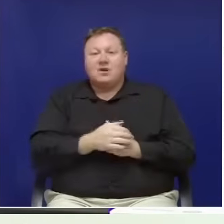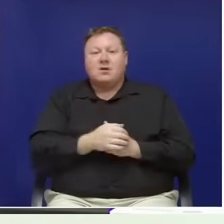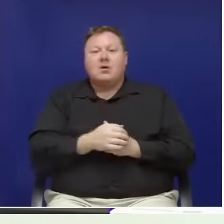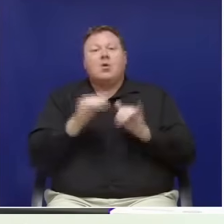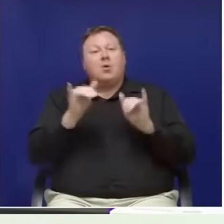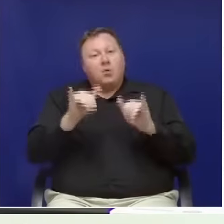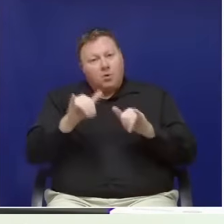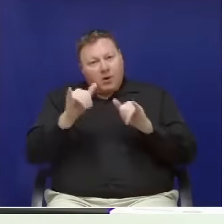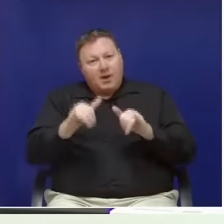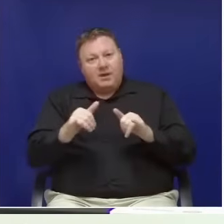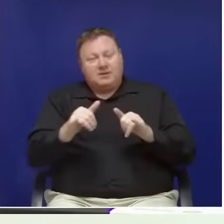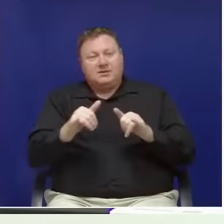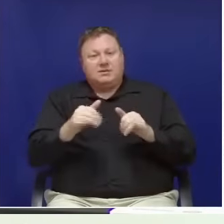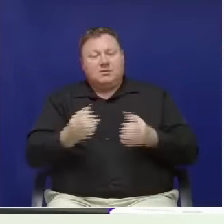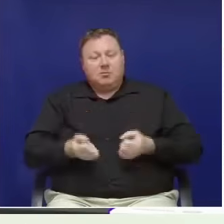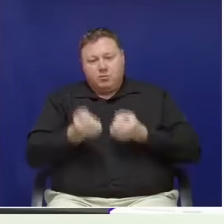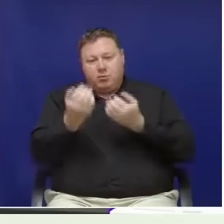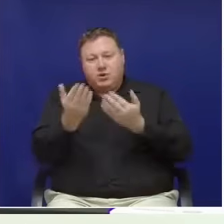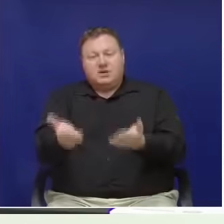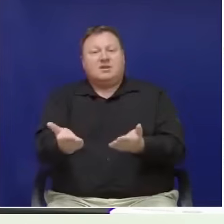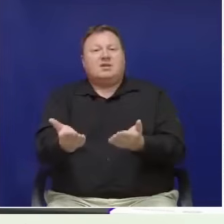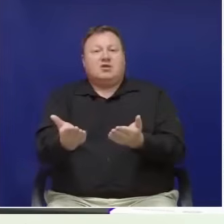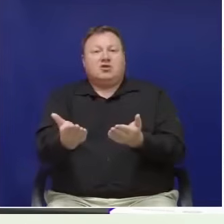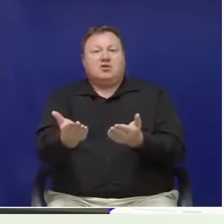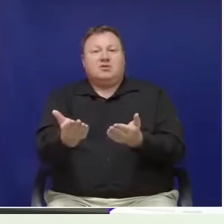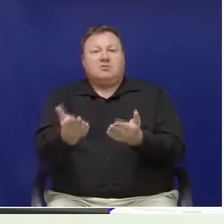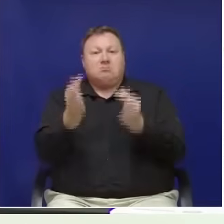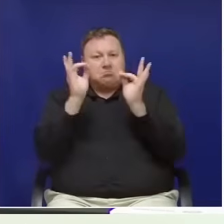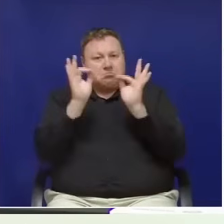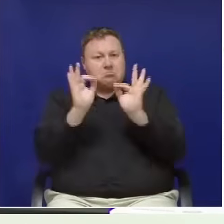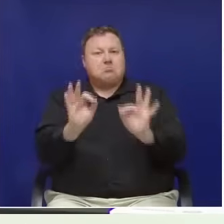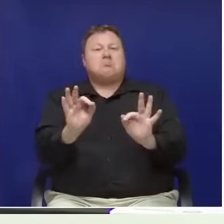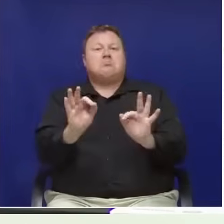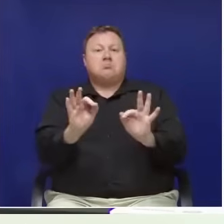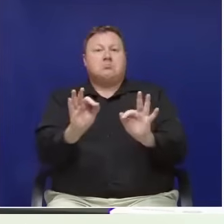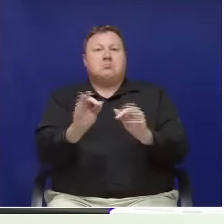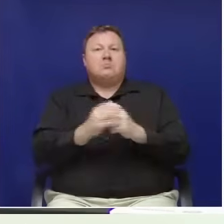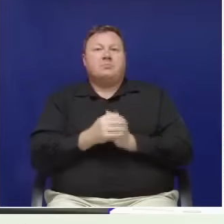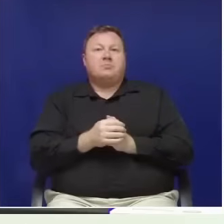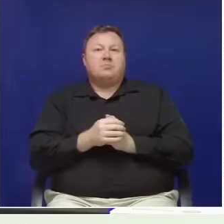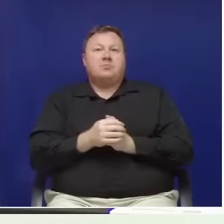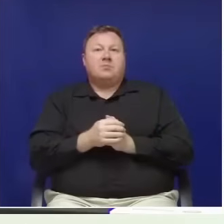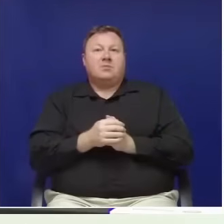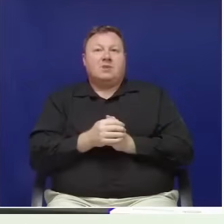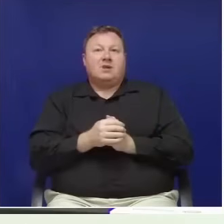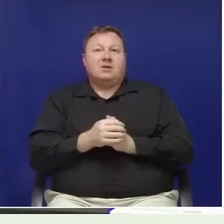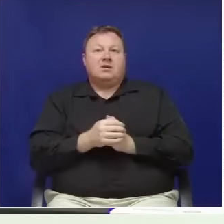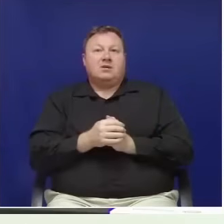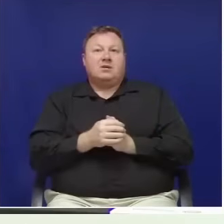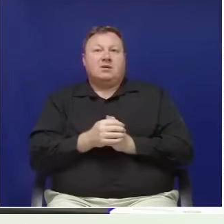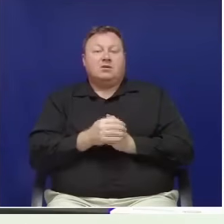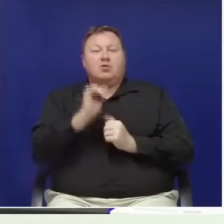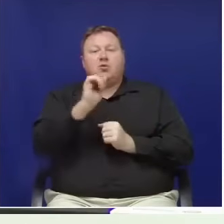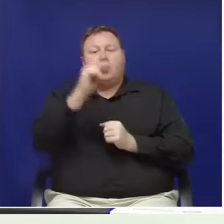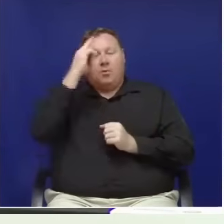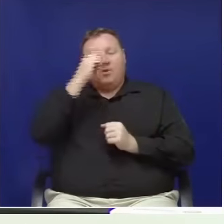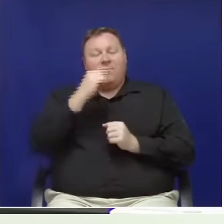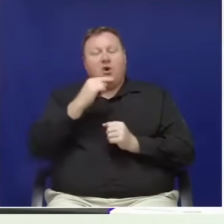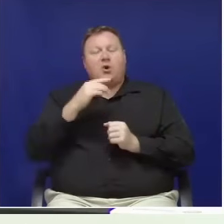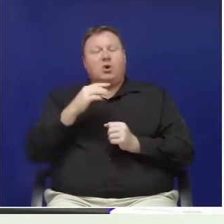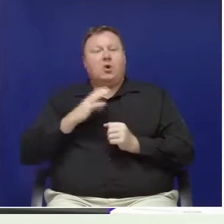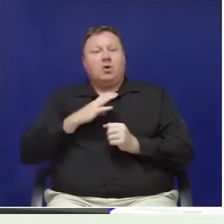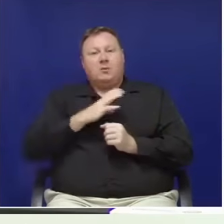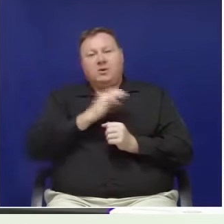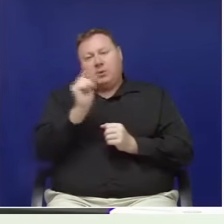the proper presentation when it is done, tabled to your portfolio committee.